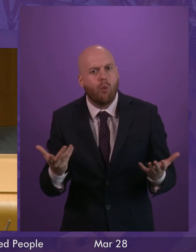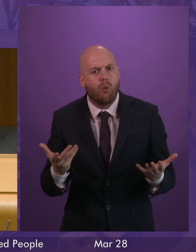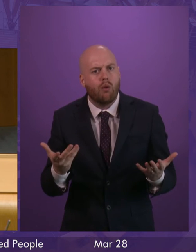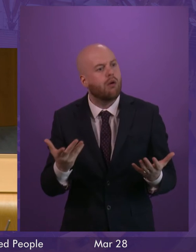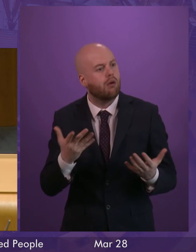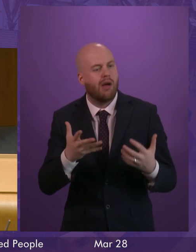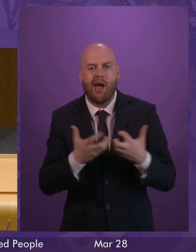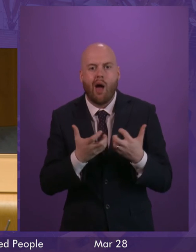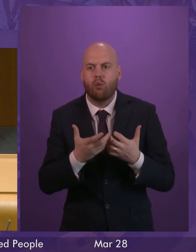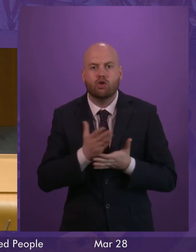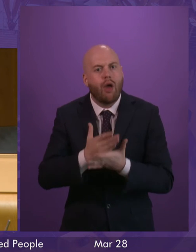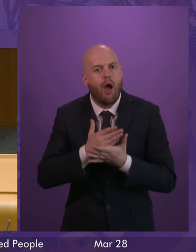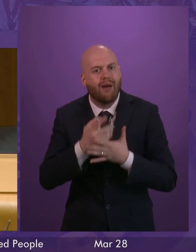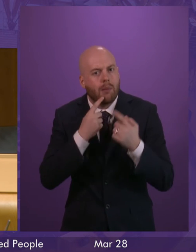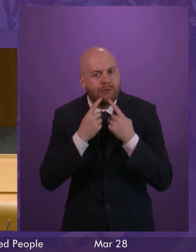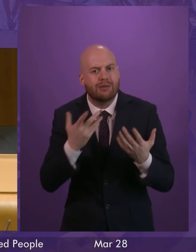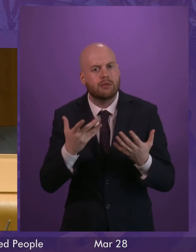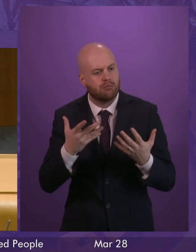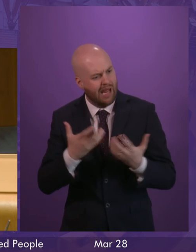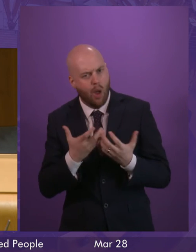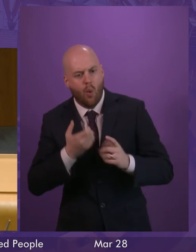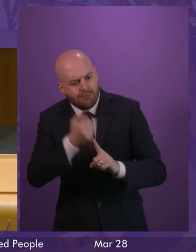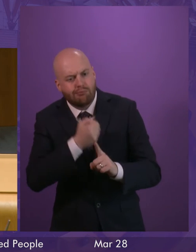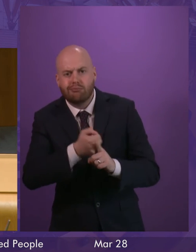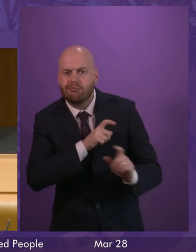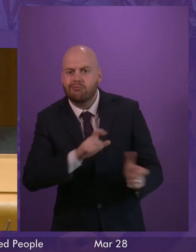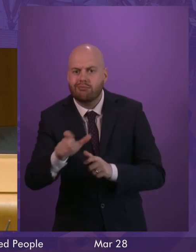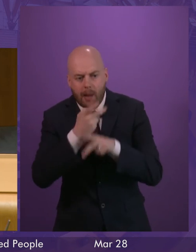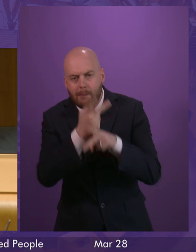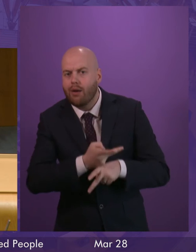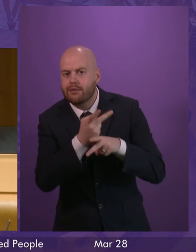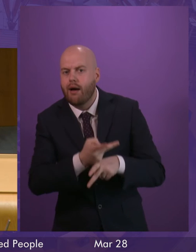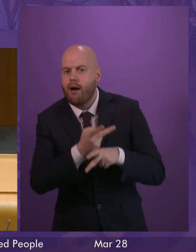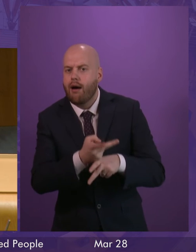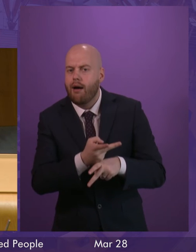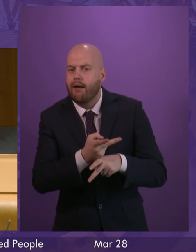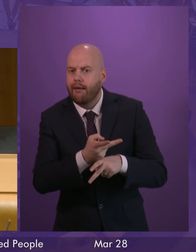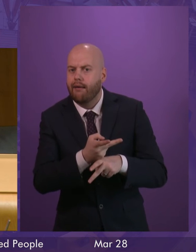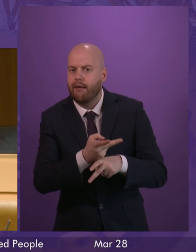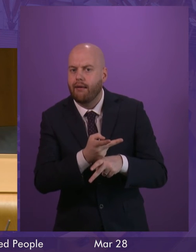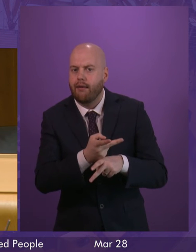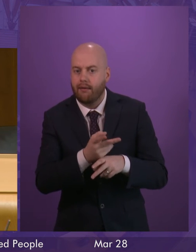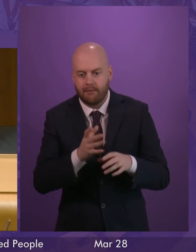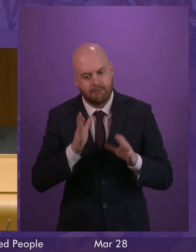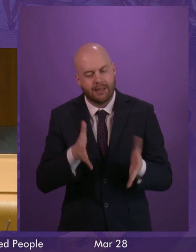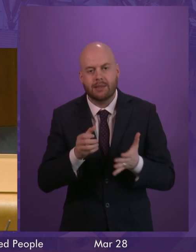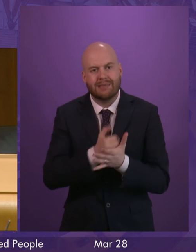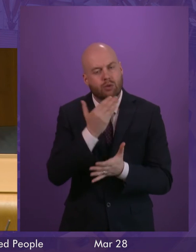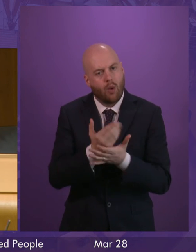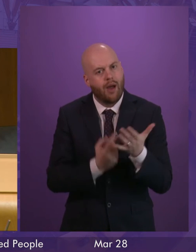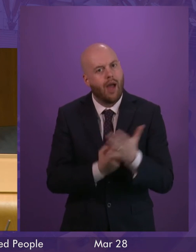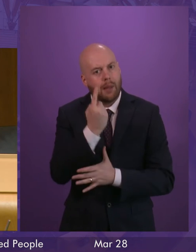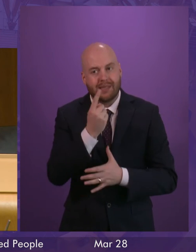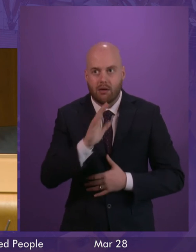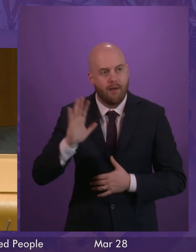drive that progress, how we're going to champion it, and how we're going to monitor the extent to which it happens across all local authority areas.